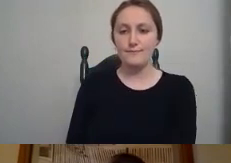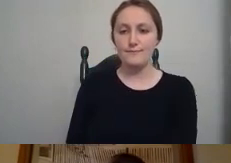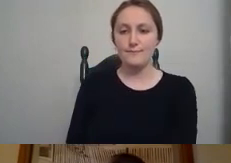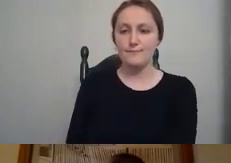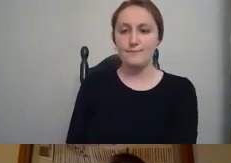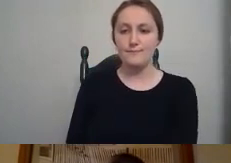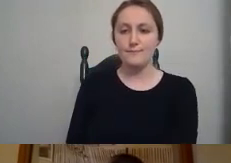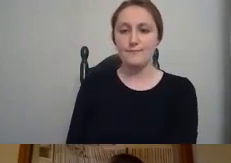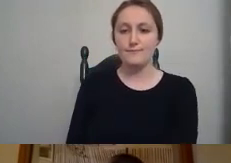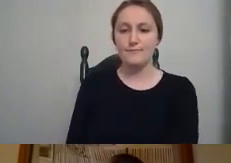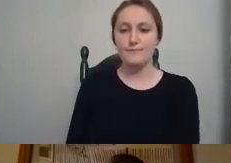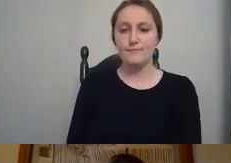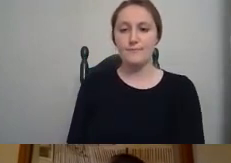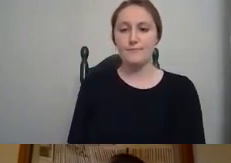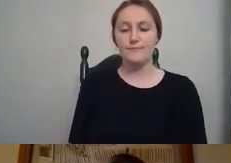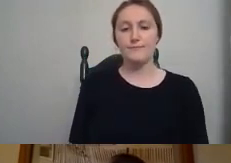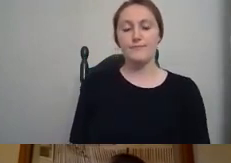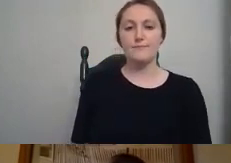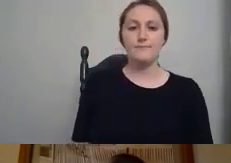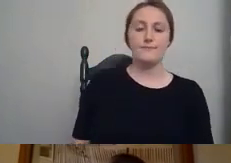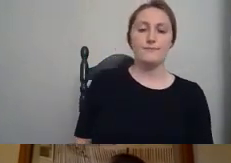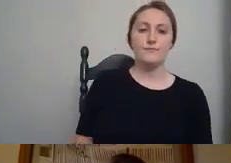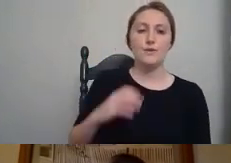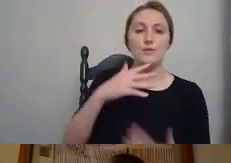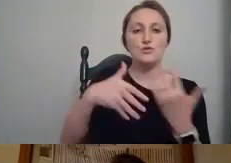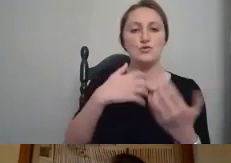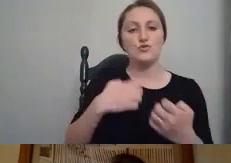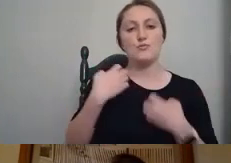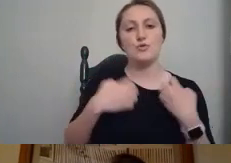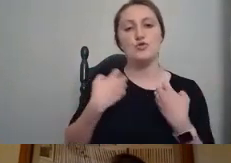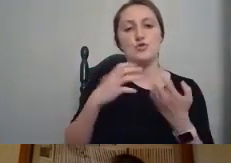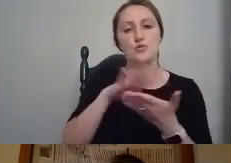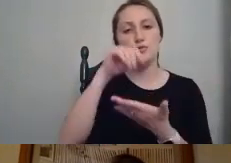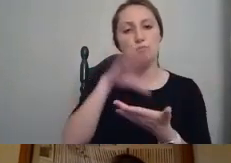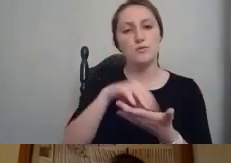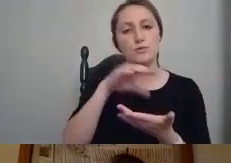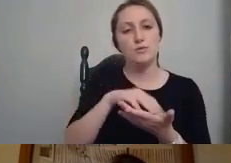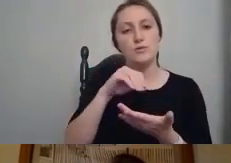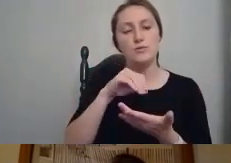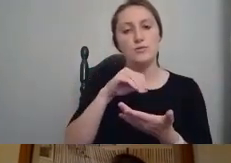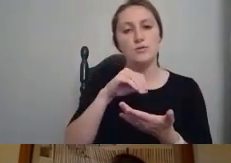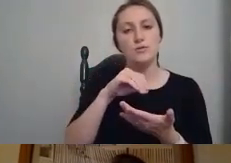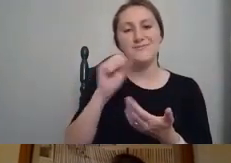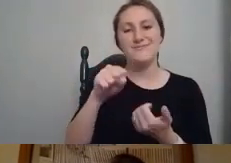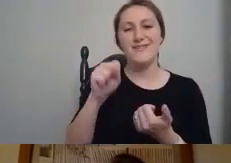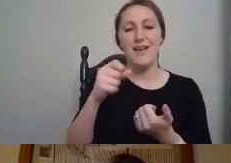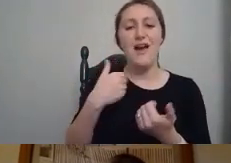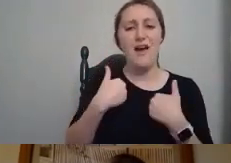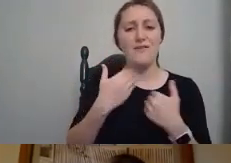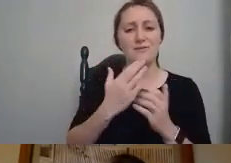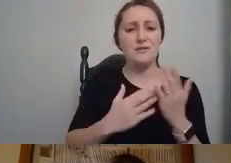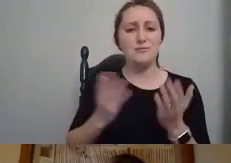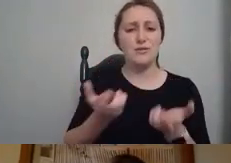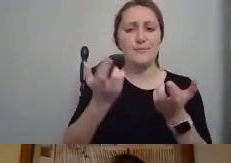So Sonia's question about social emotional learning. I would, so yeah, I do have some recommendations, and this is